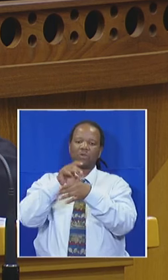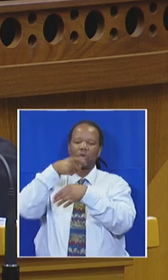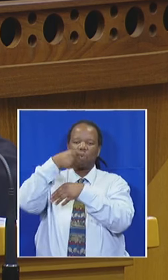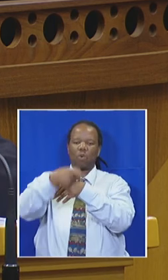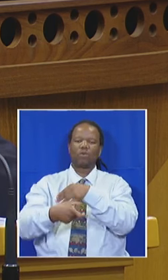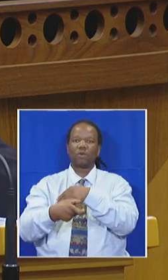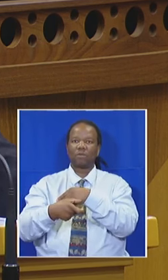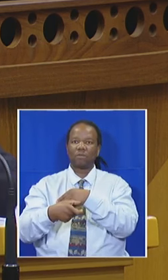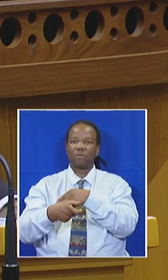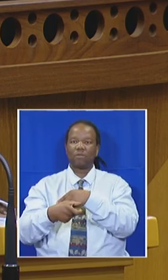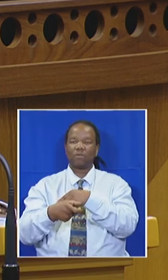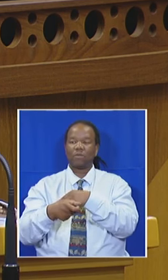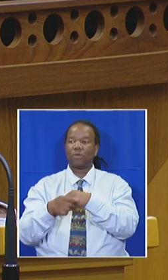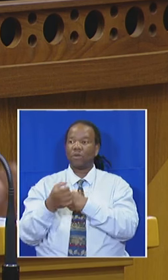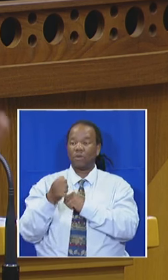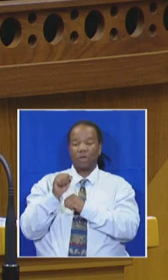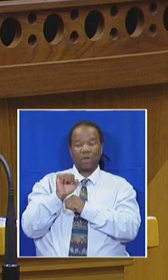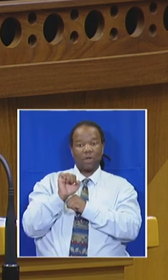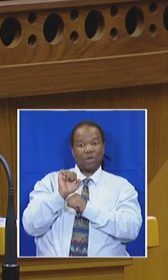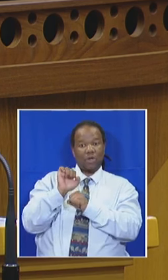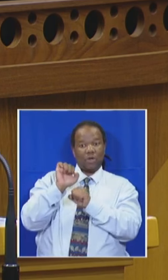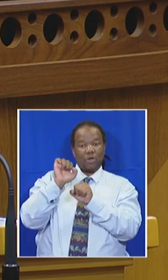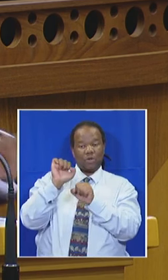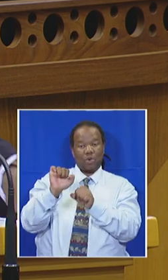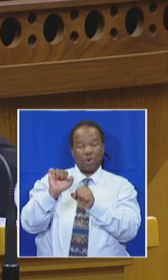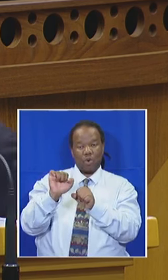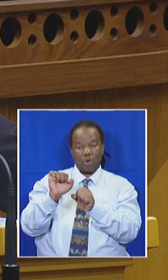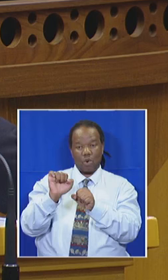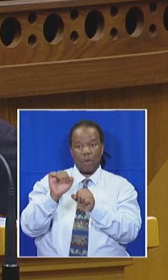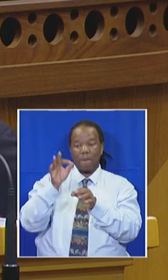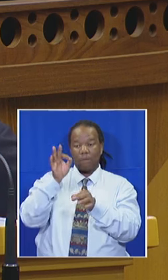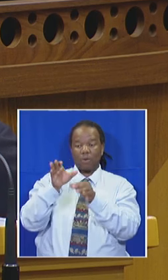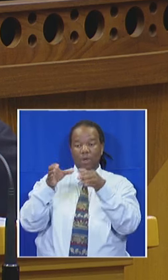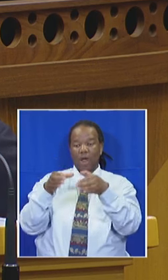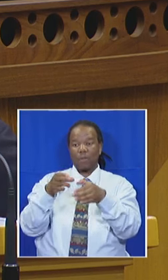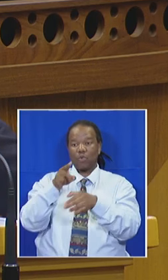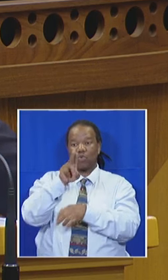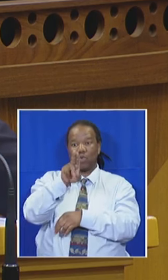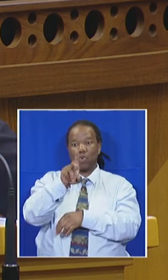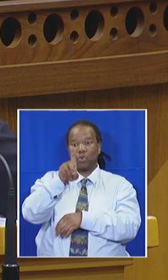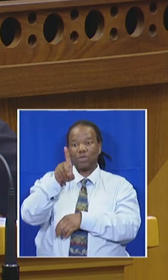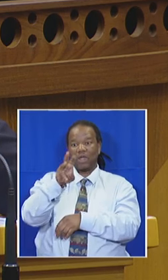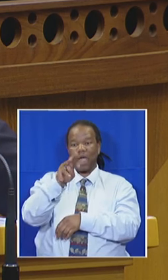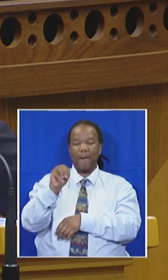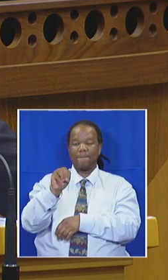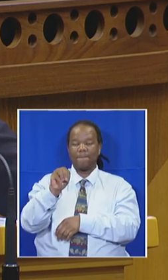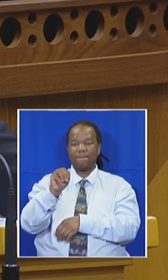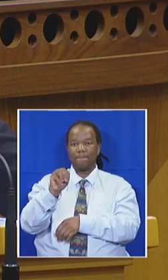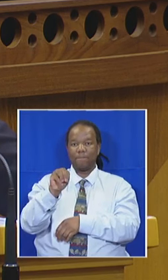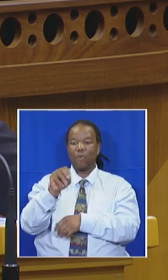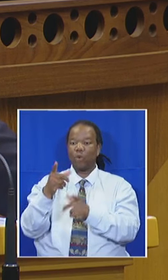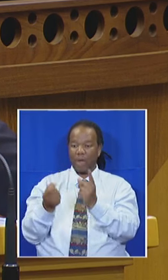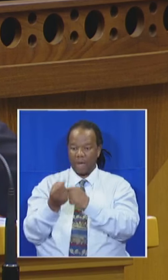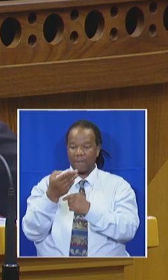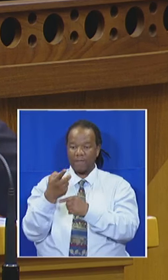that your party will finally organize this year, which you have